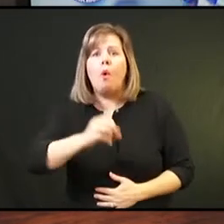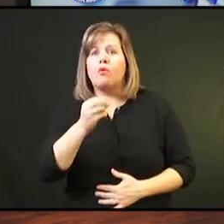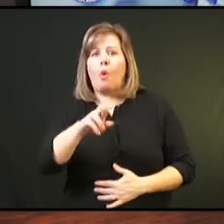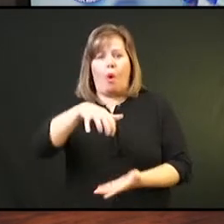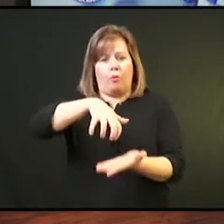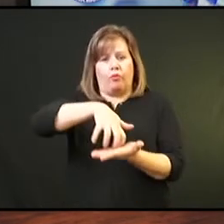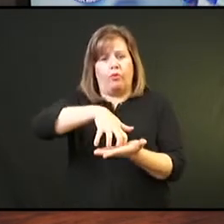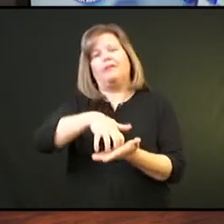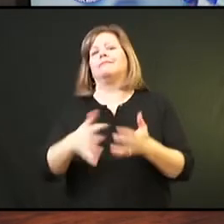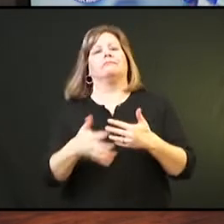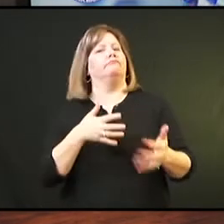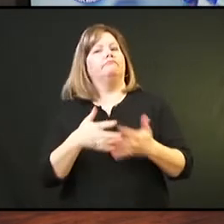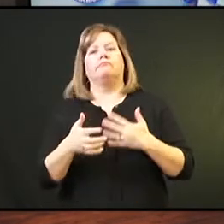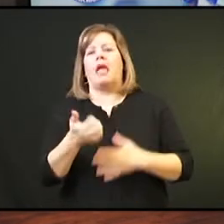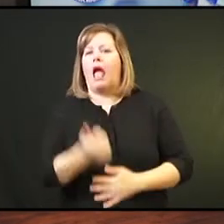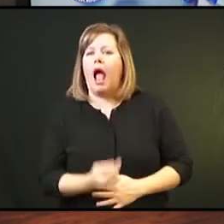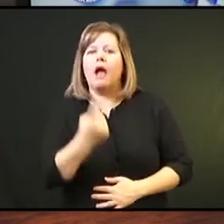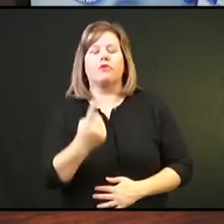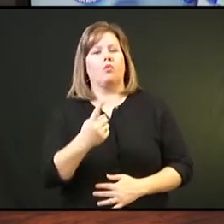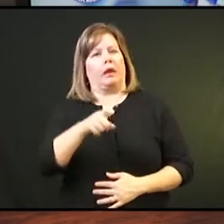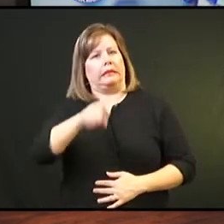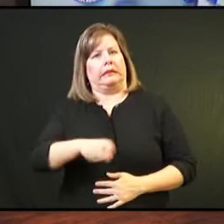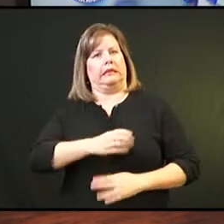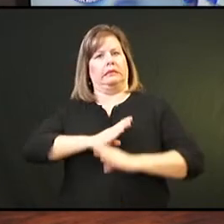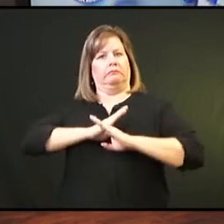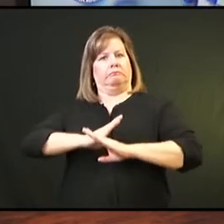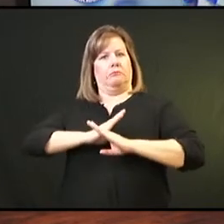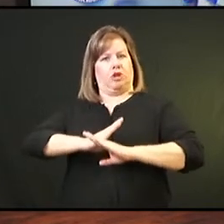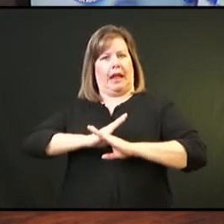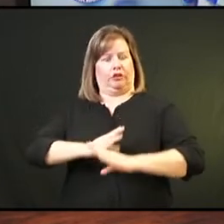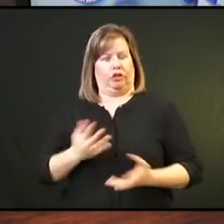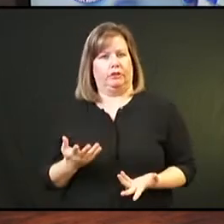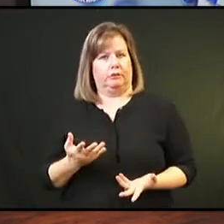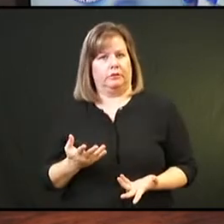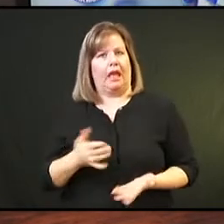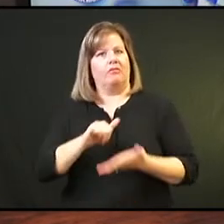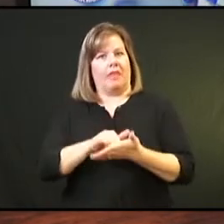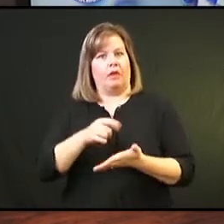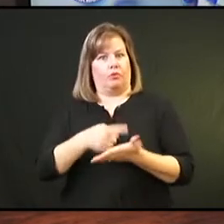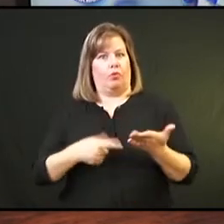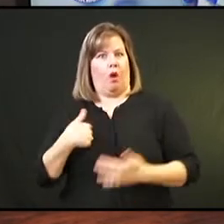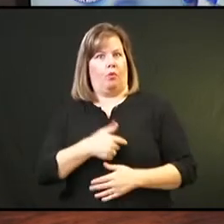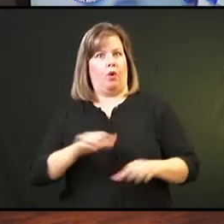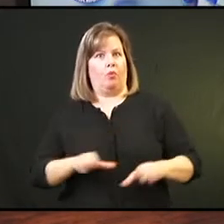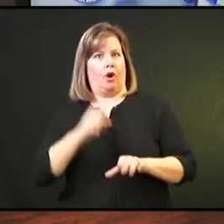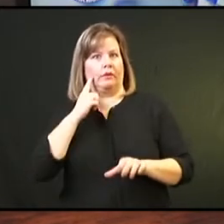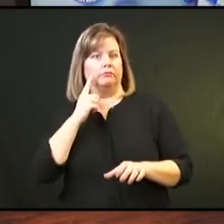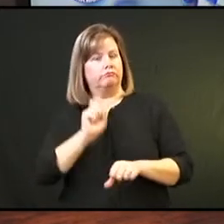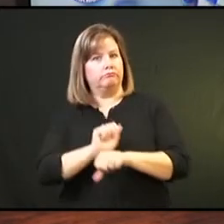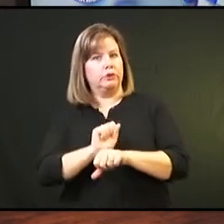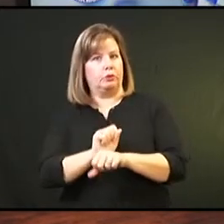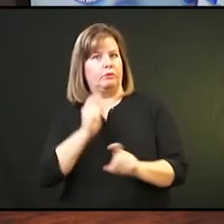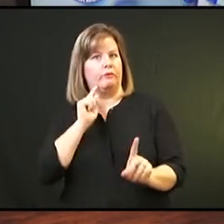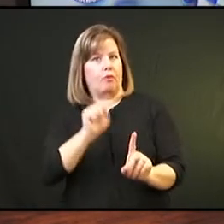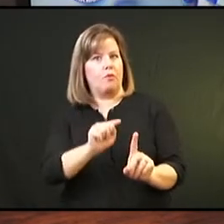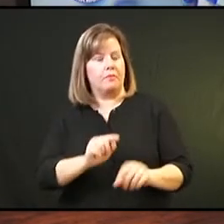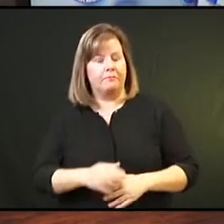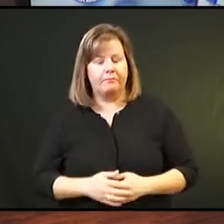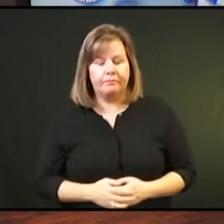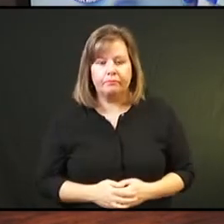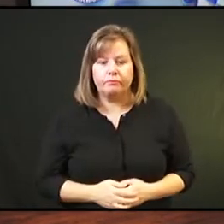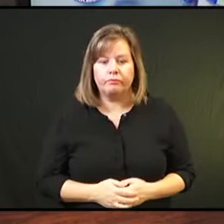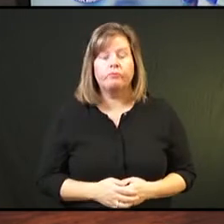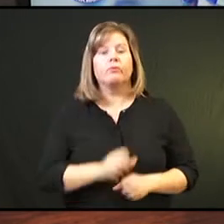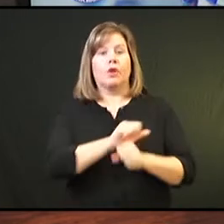of protection, and that's what we're working to do here at the Kent County Health Department. Now, we know that coronavirus is a serious